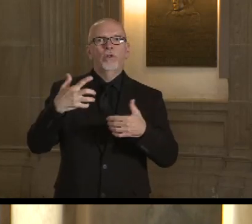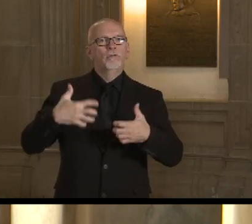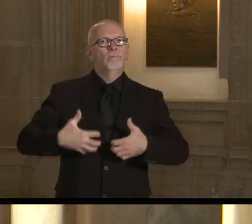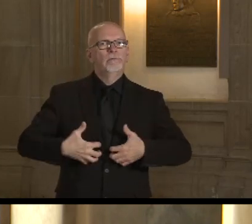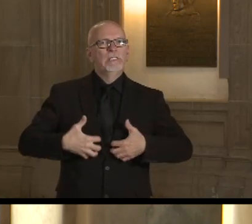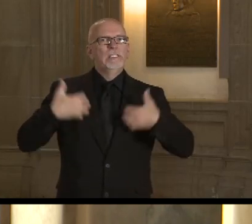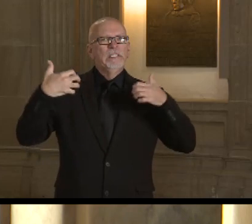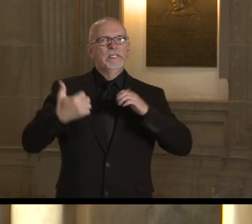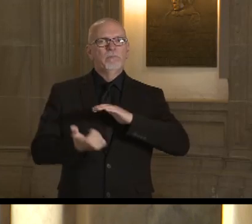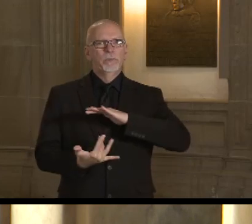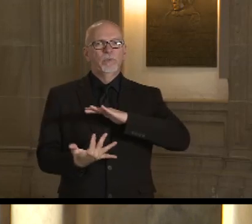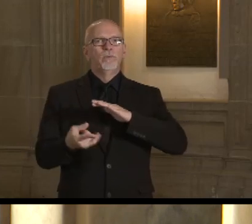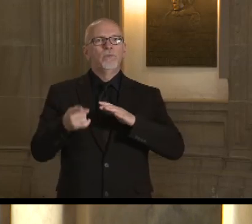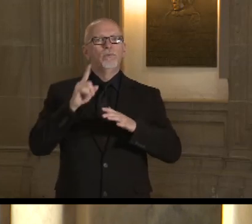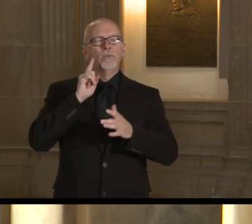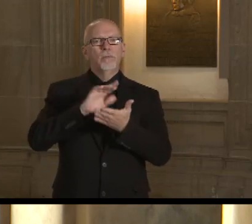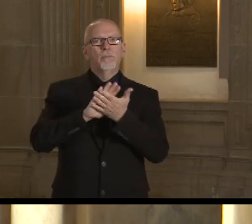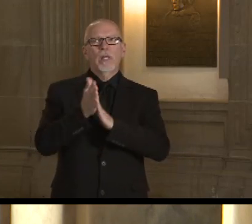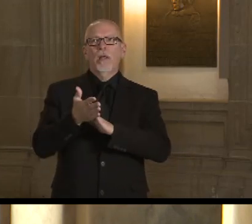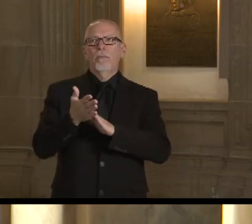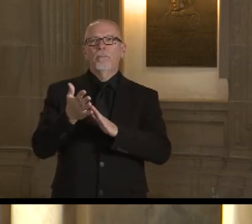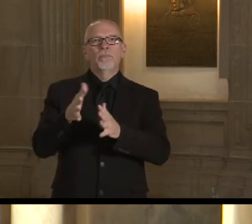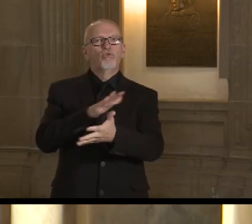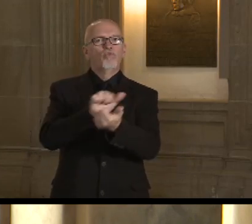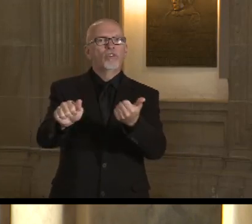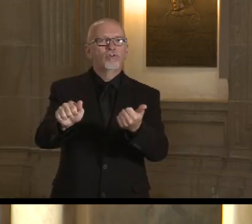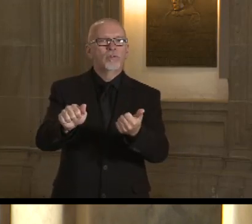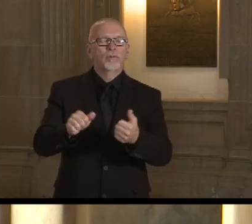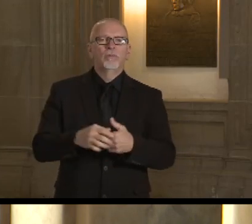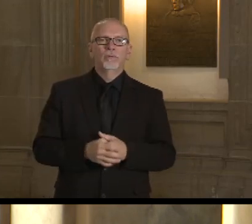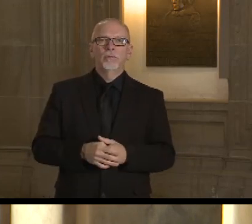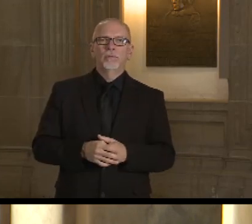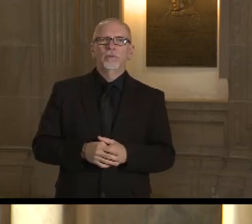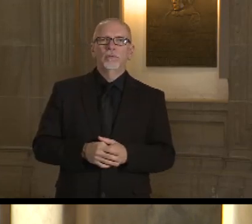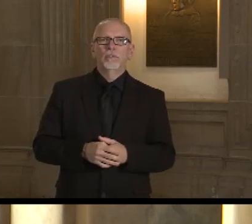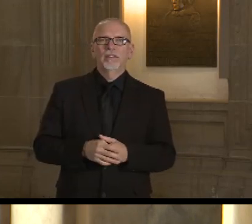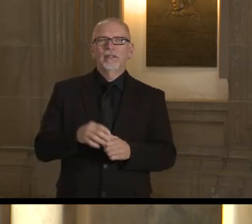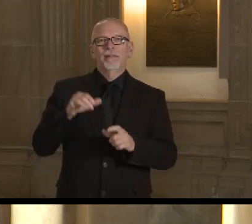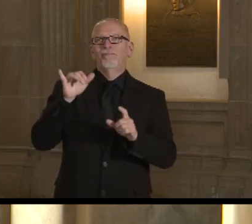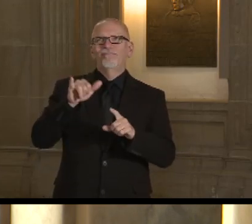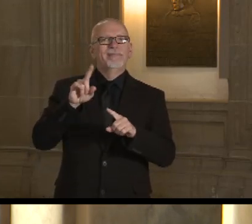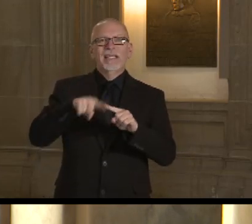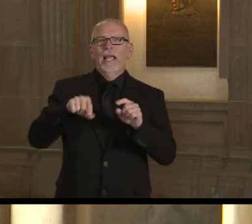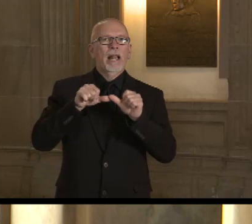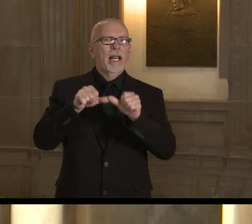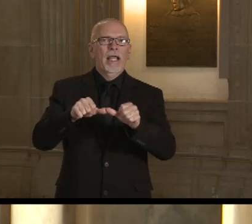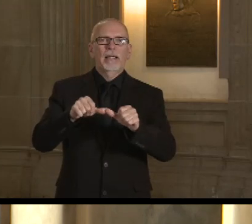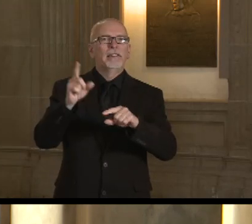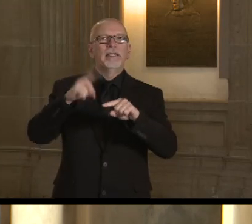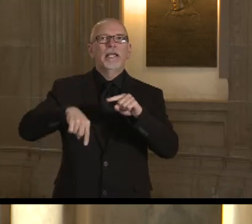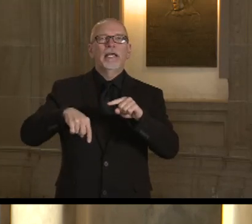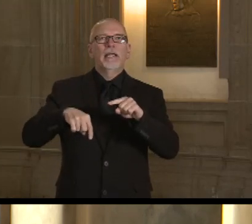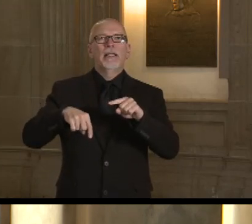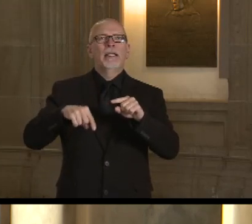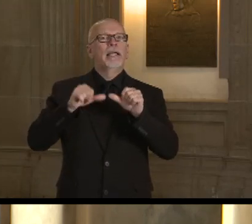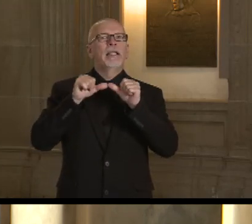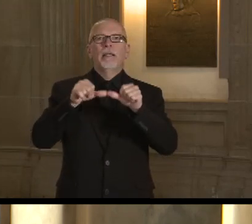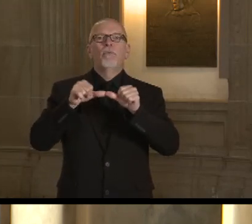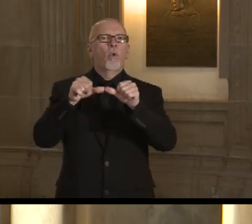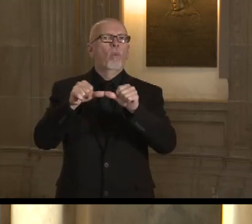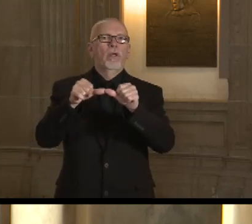animosity that's turned into destruction. And that cannot last. That cannot keep